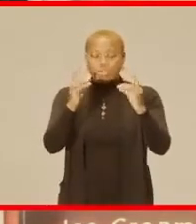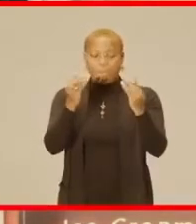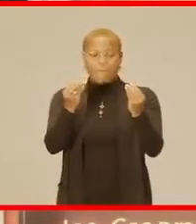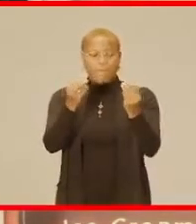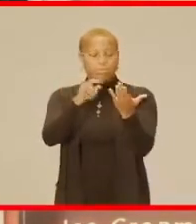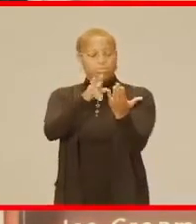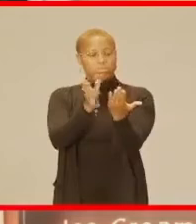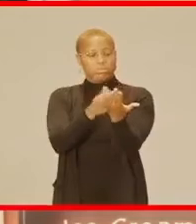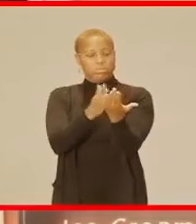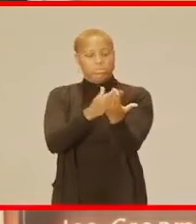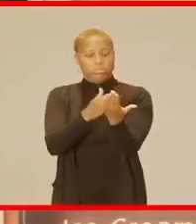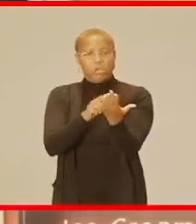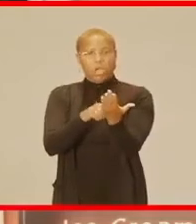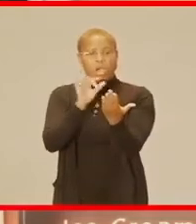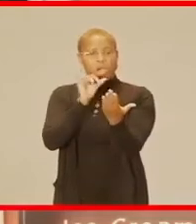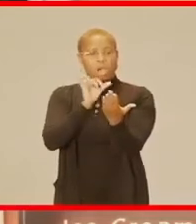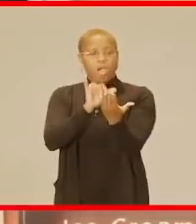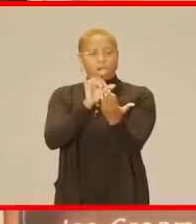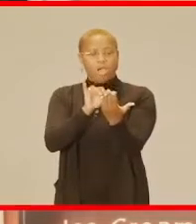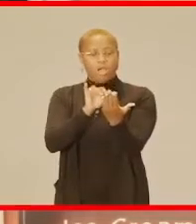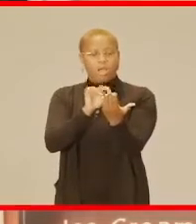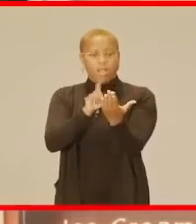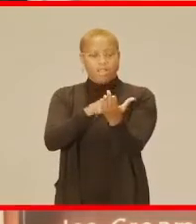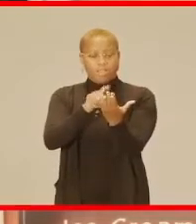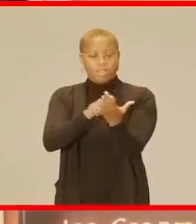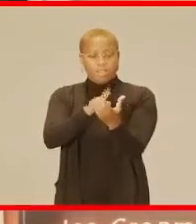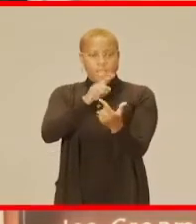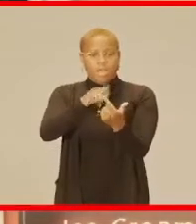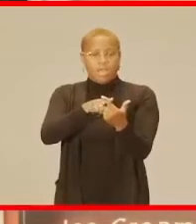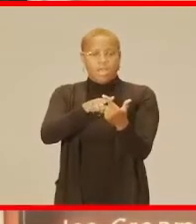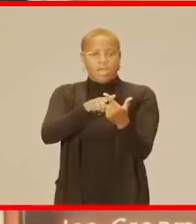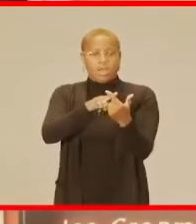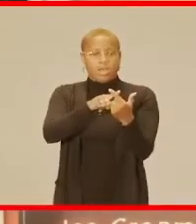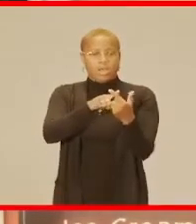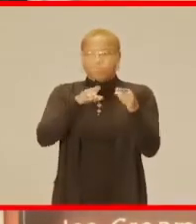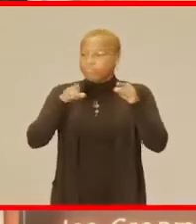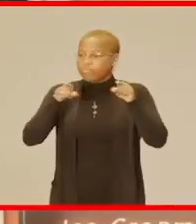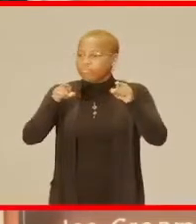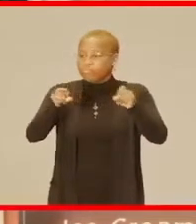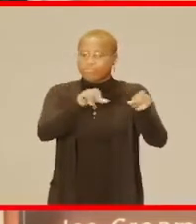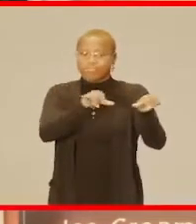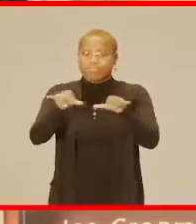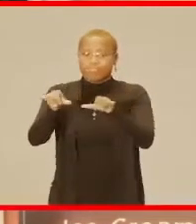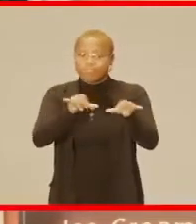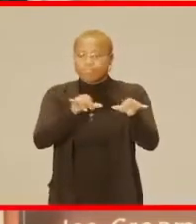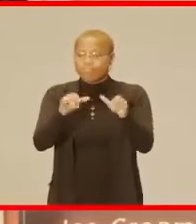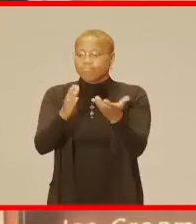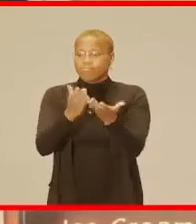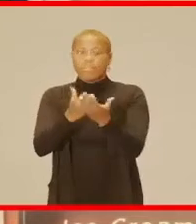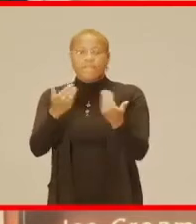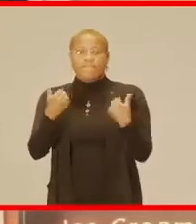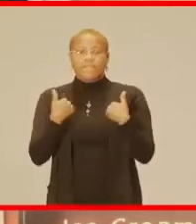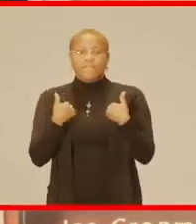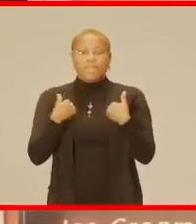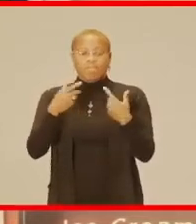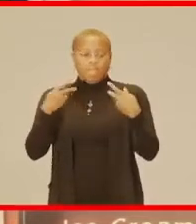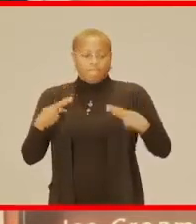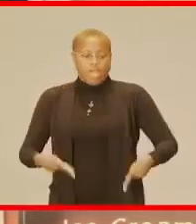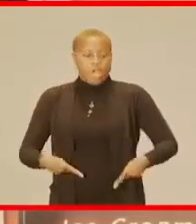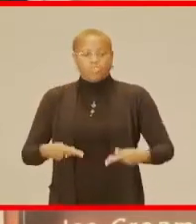materials where they learn alongside their peers the functions of their bodies.